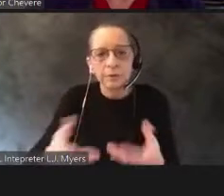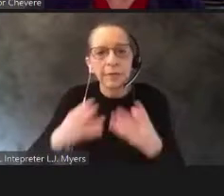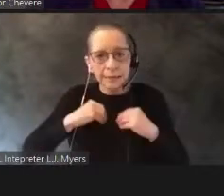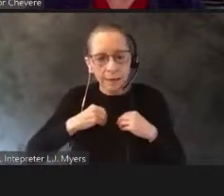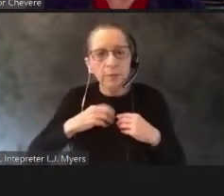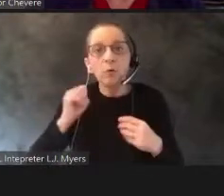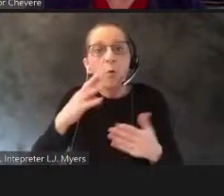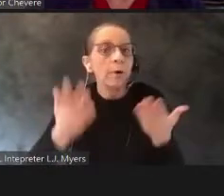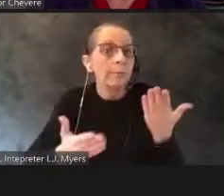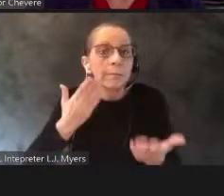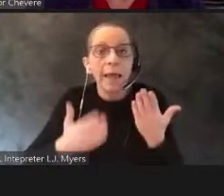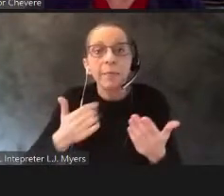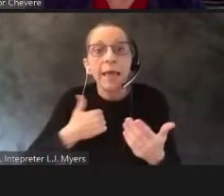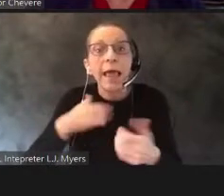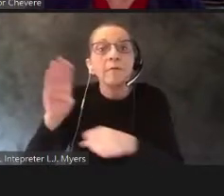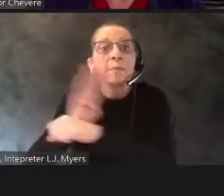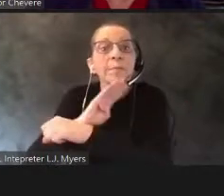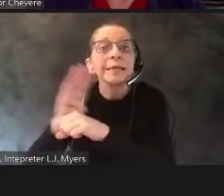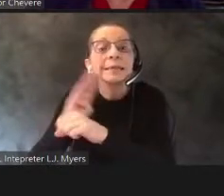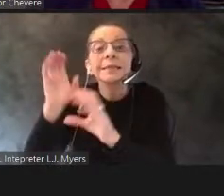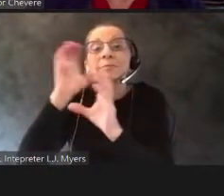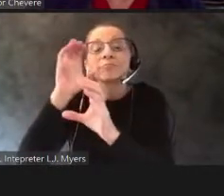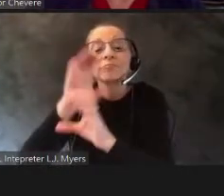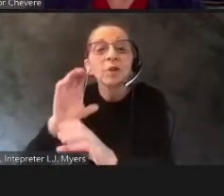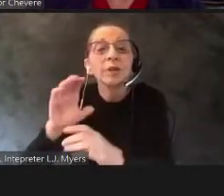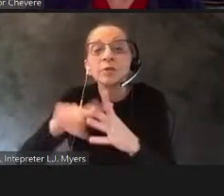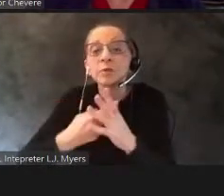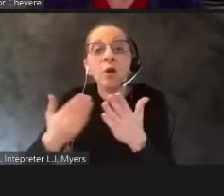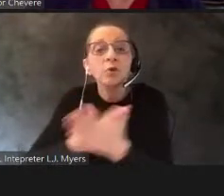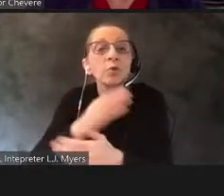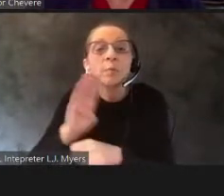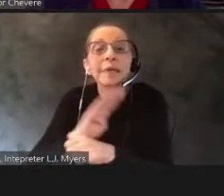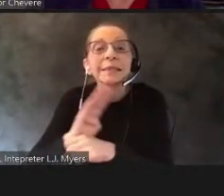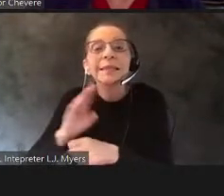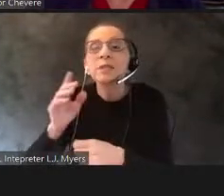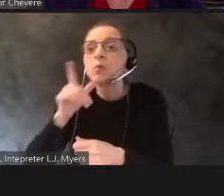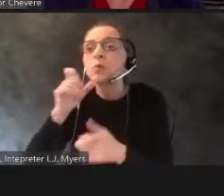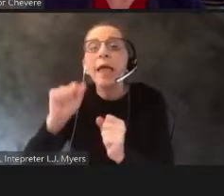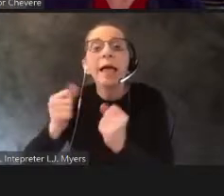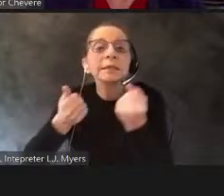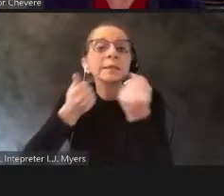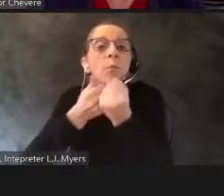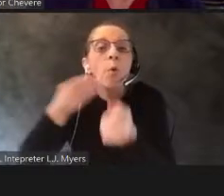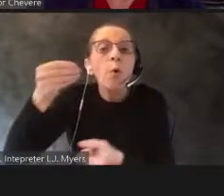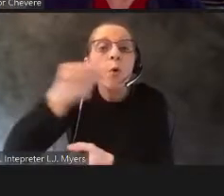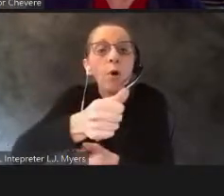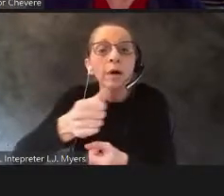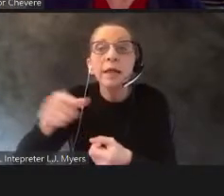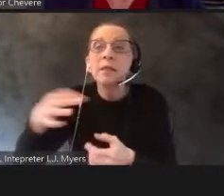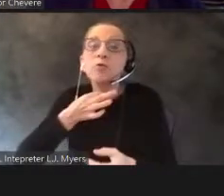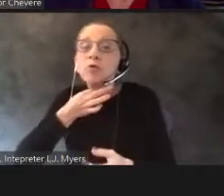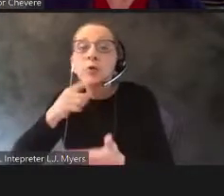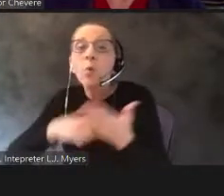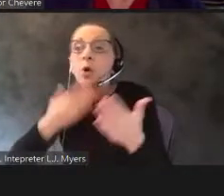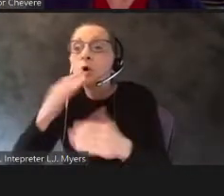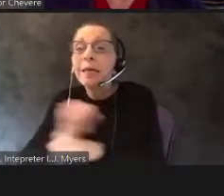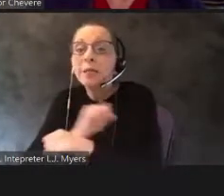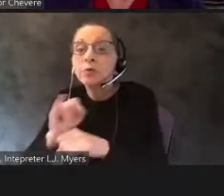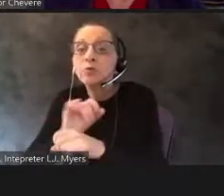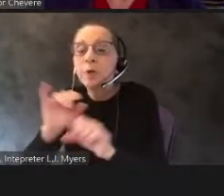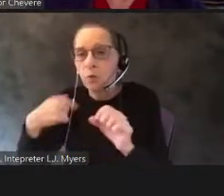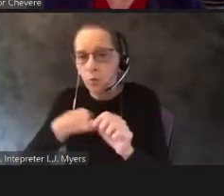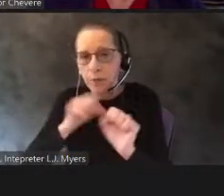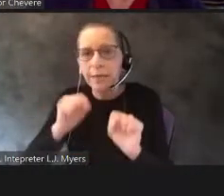Or maybe there's entrepreneurs looking to start new businesses and wondering what is a good industry to get into. So we can present